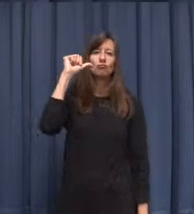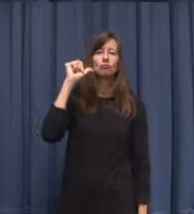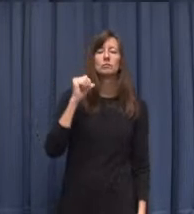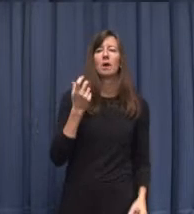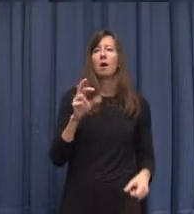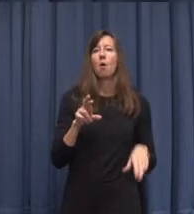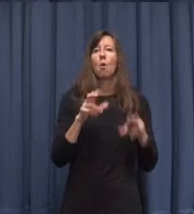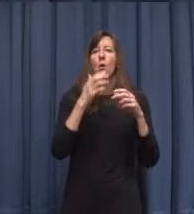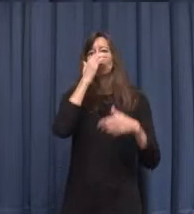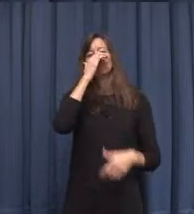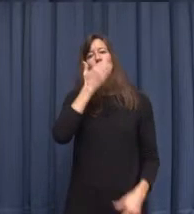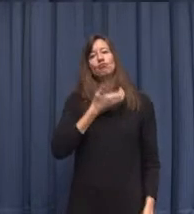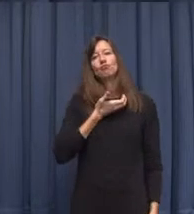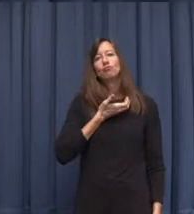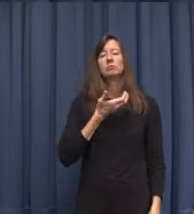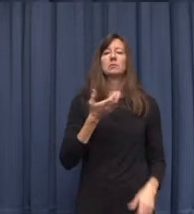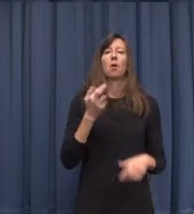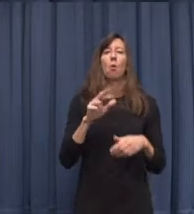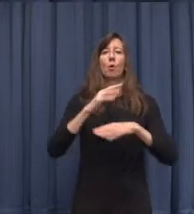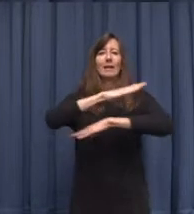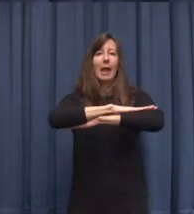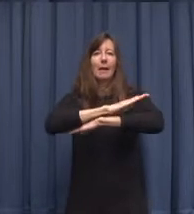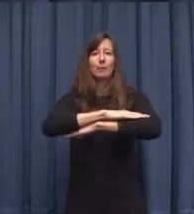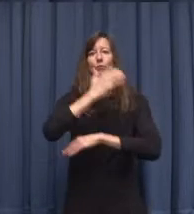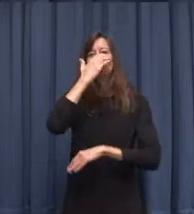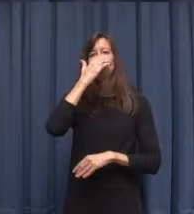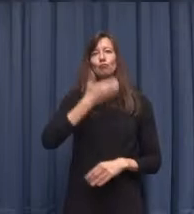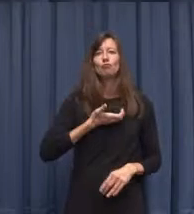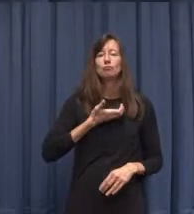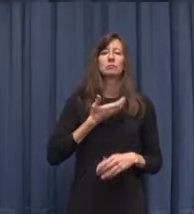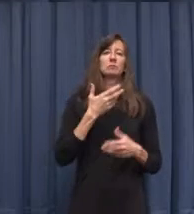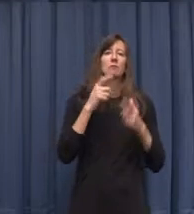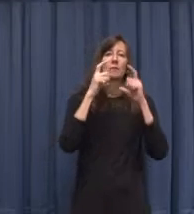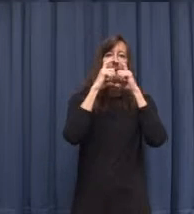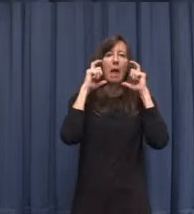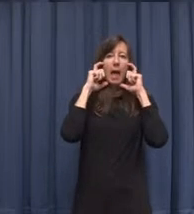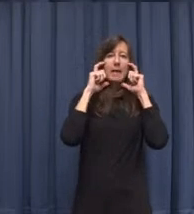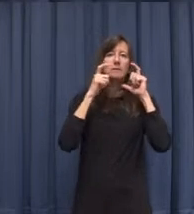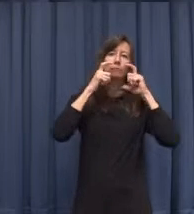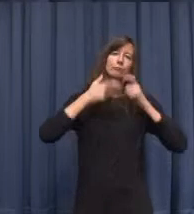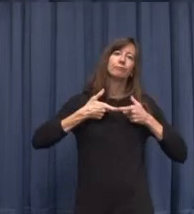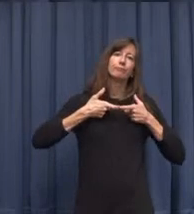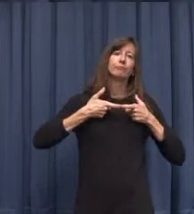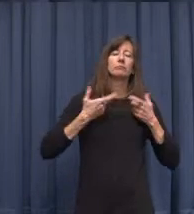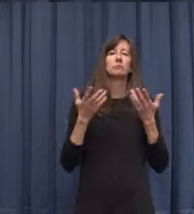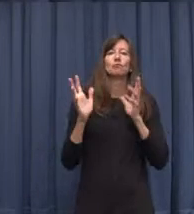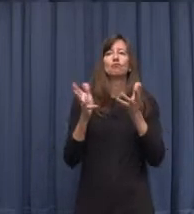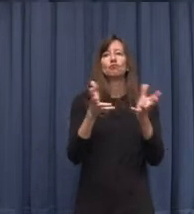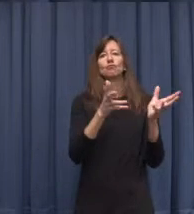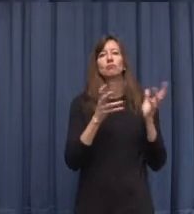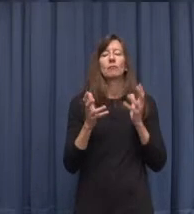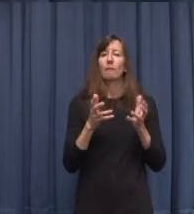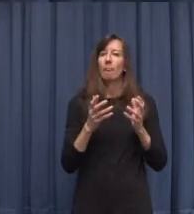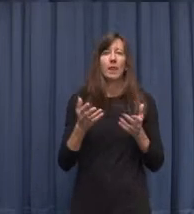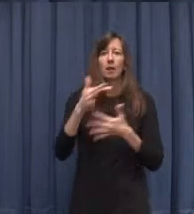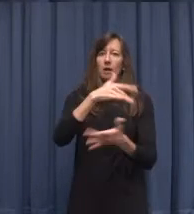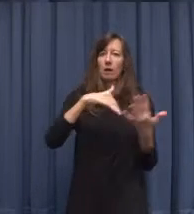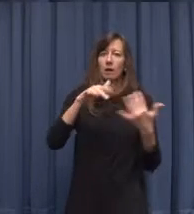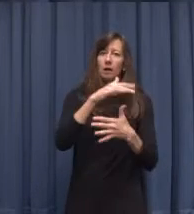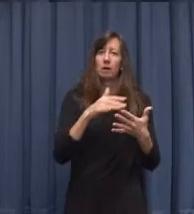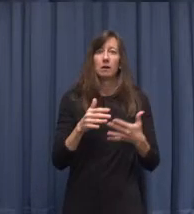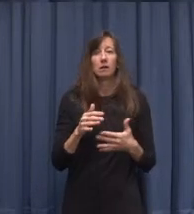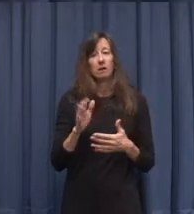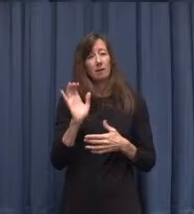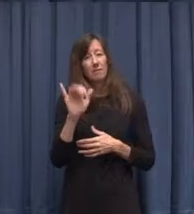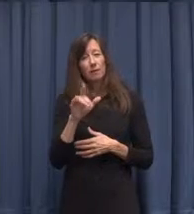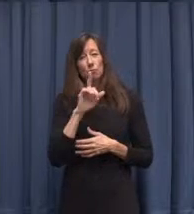table with masks off indoors. And that's that and social gatherings and congregate facilities. Those are really the